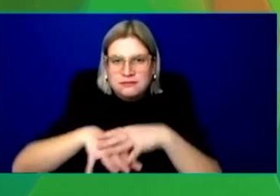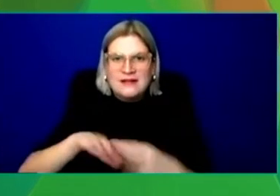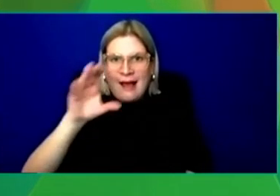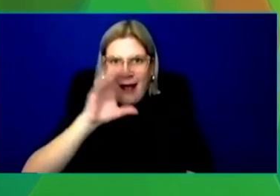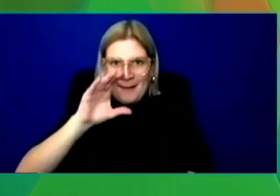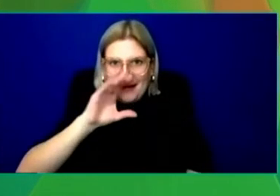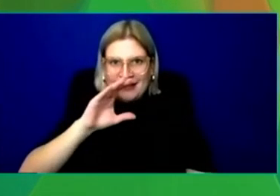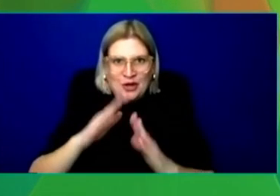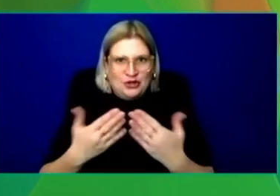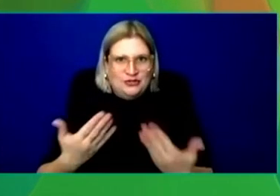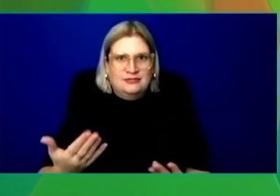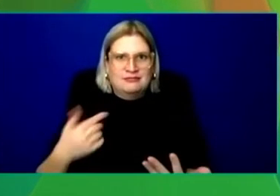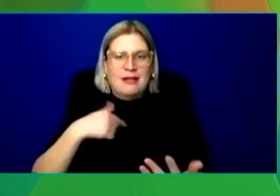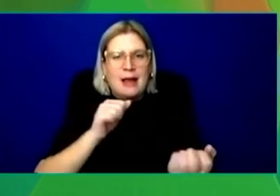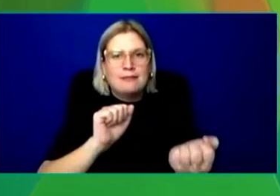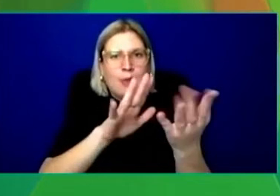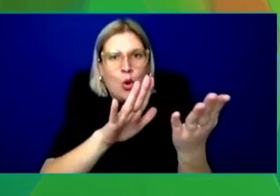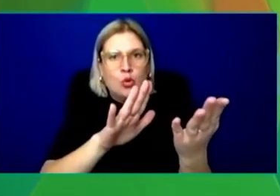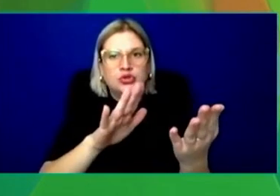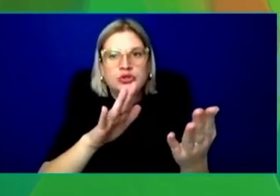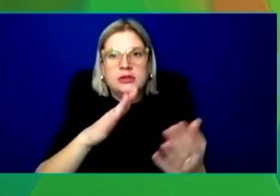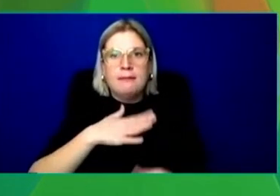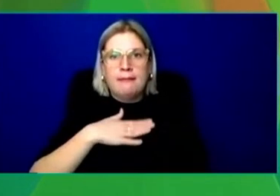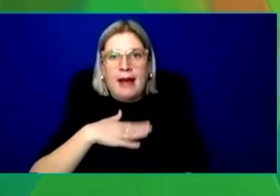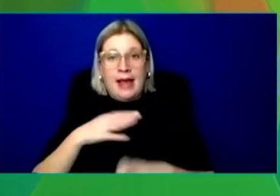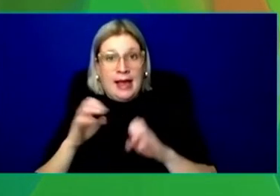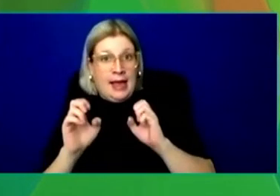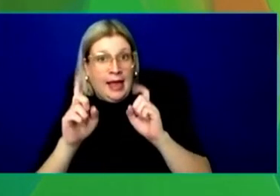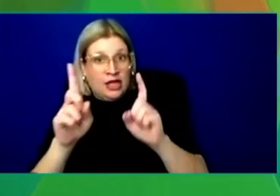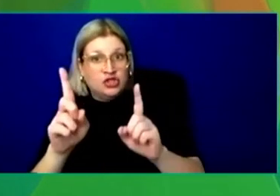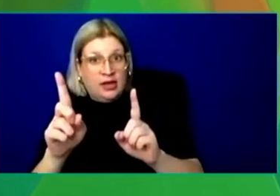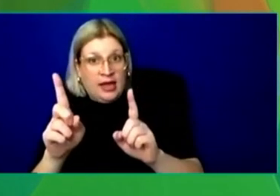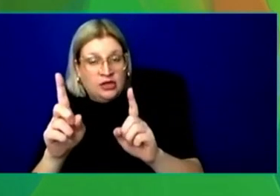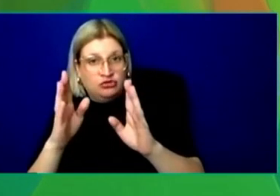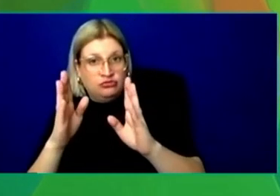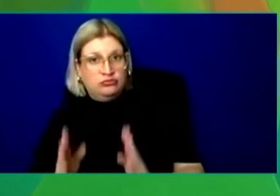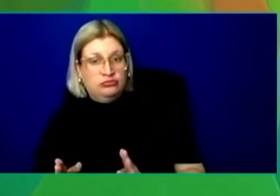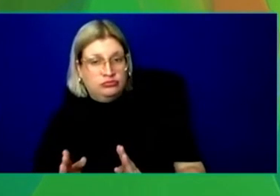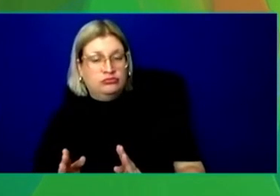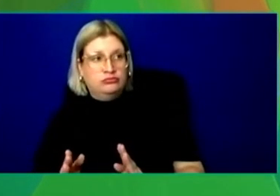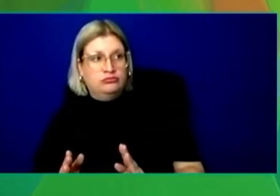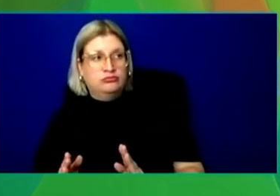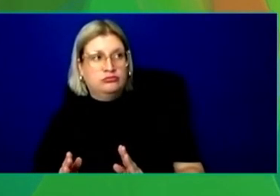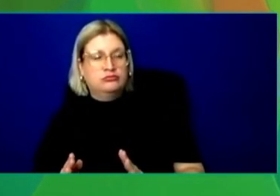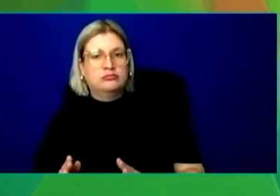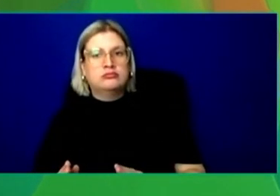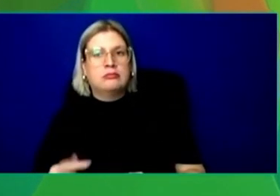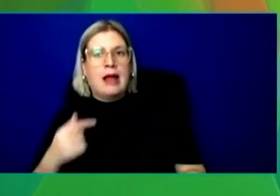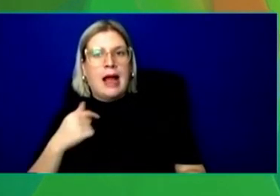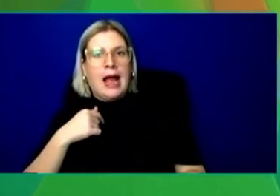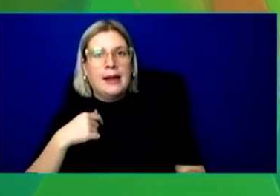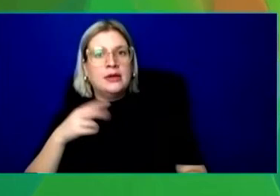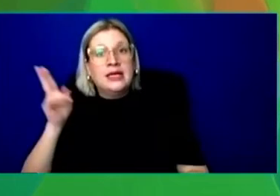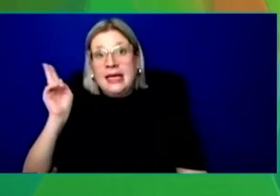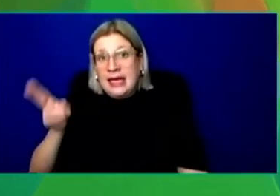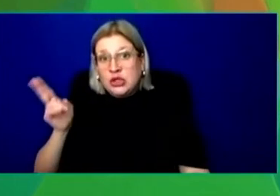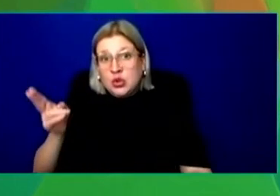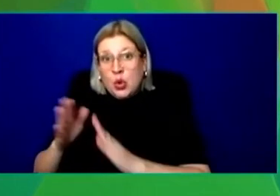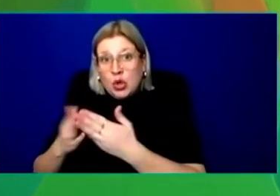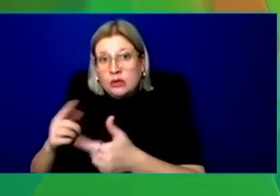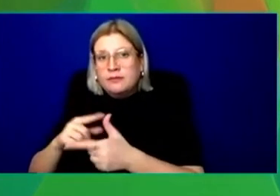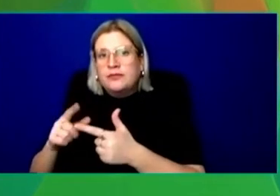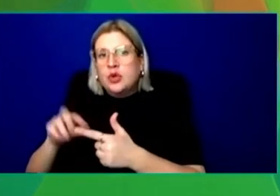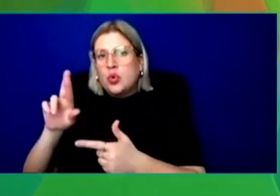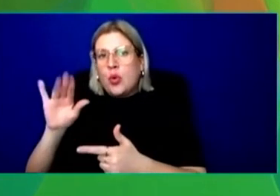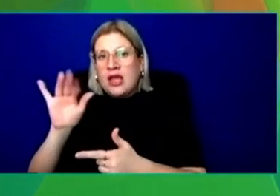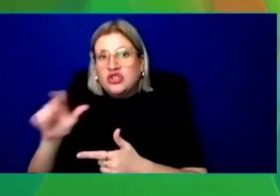I approach it through my lens as an education scholar, like I'm dealing with historical literacy, racial